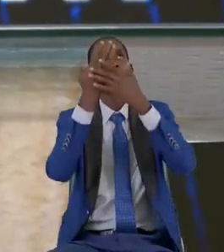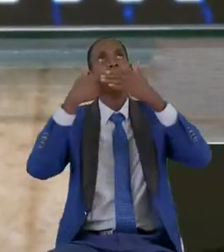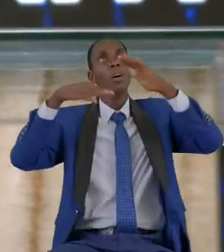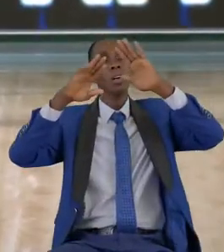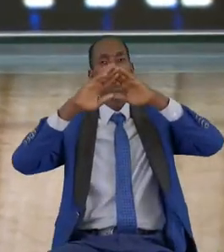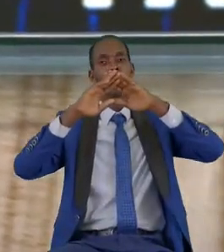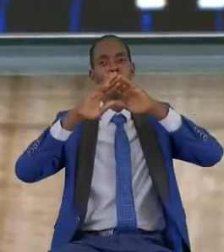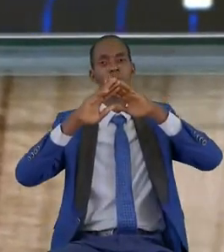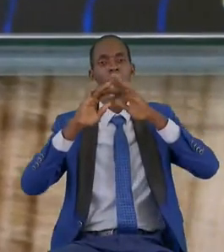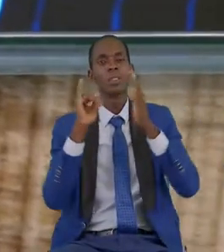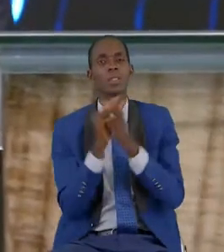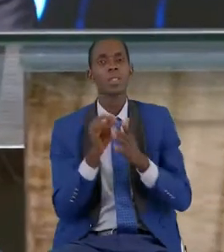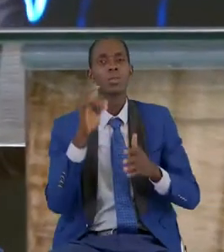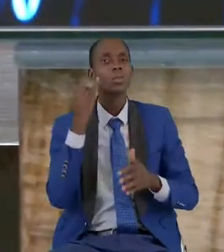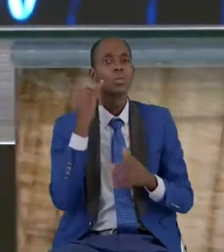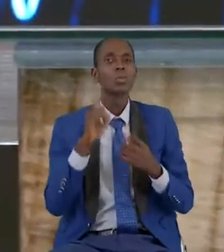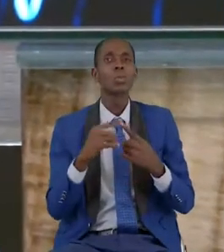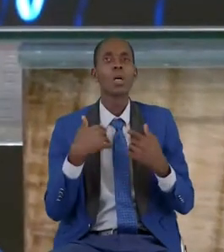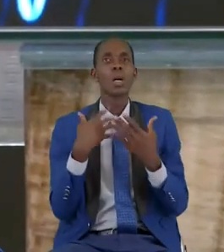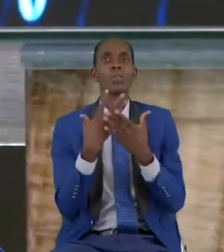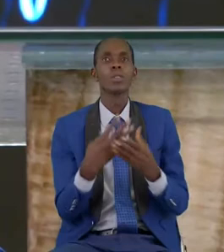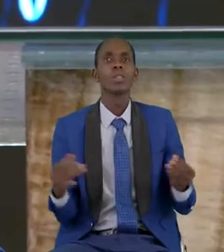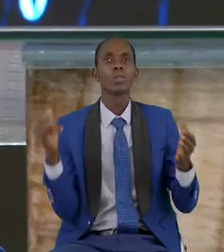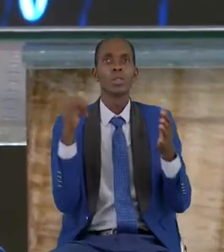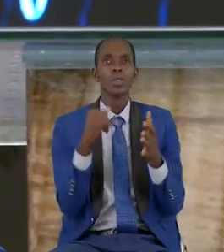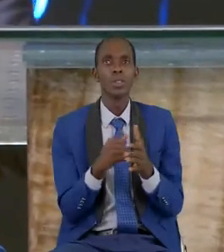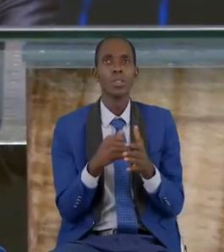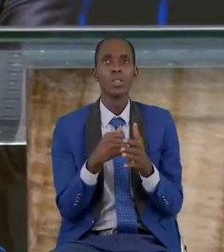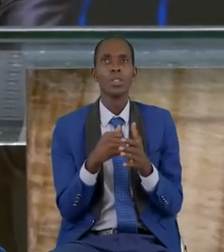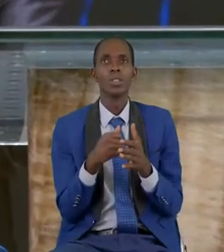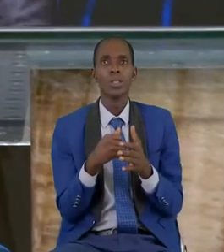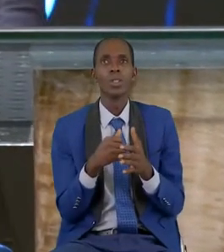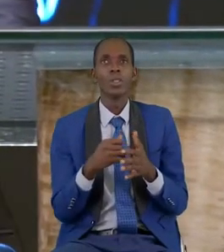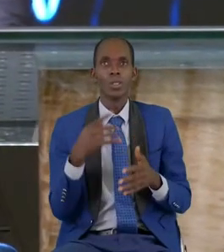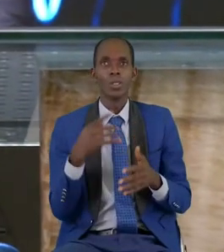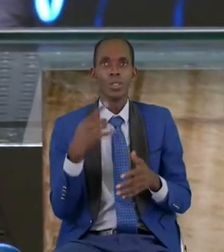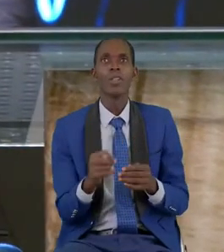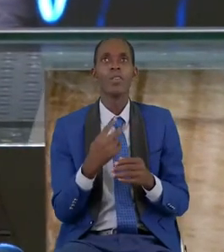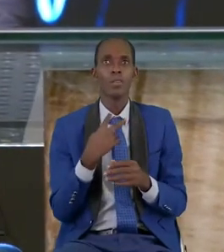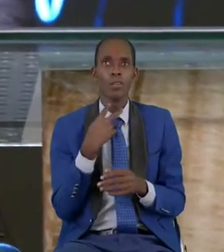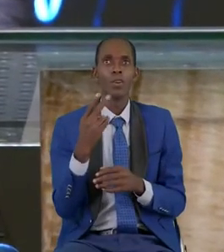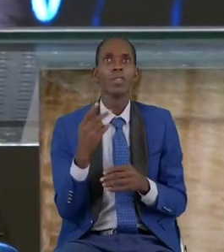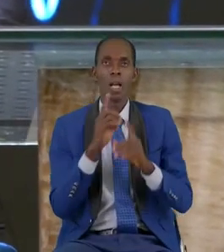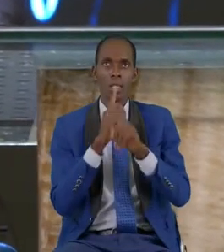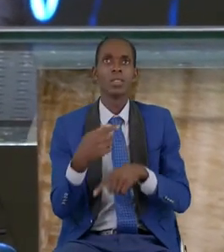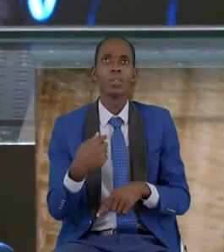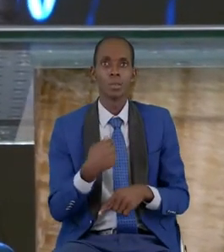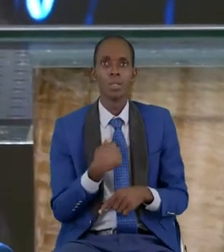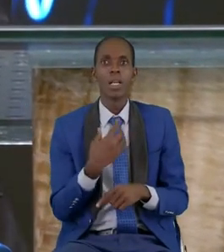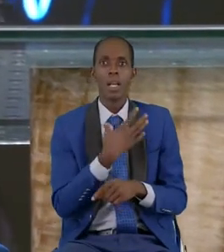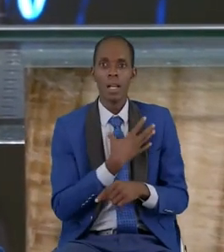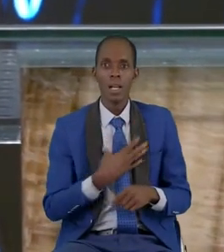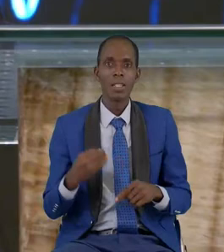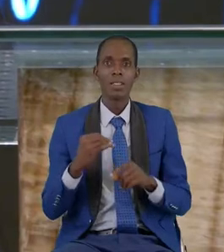have settled it once and forever. The voice answered me again from